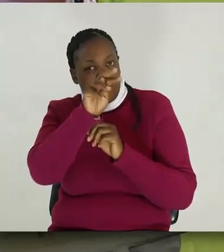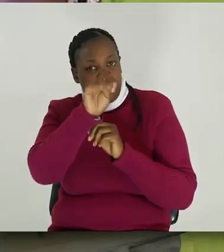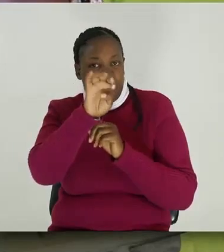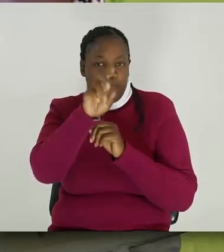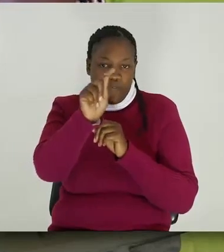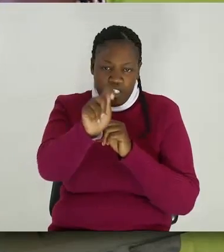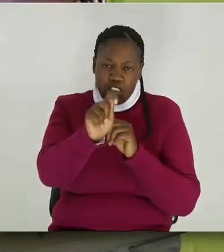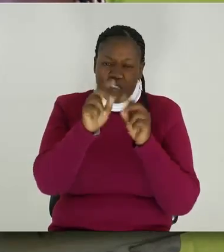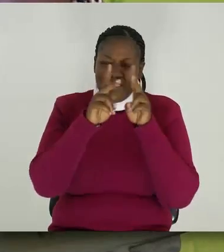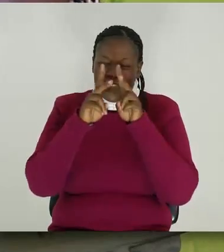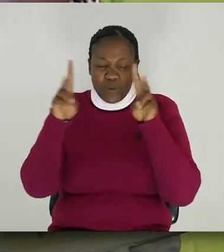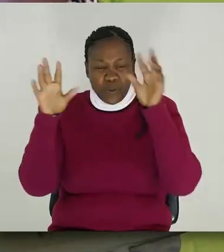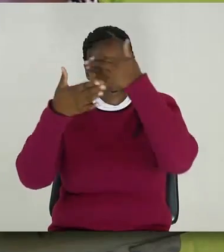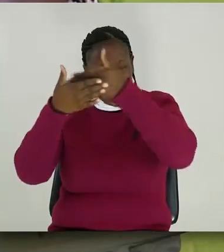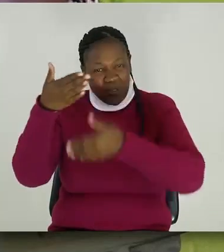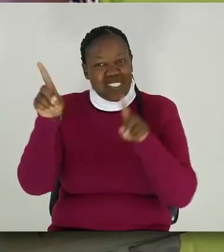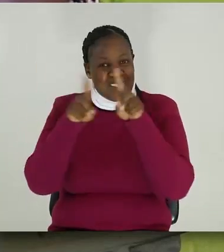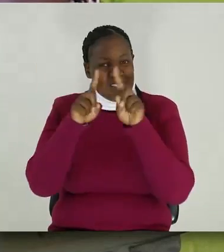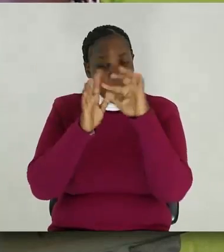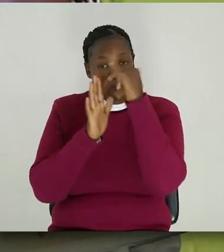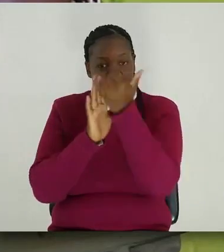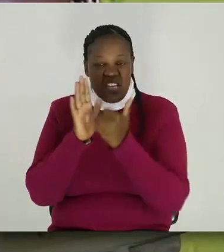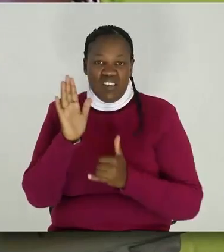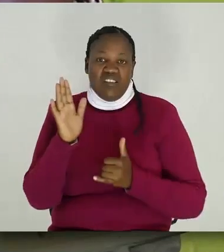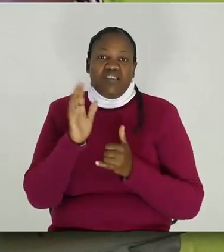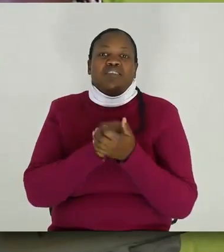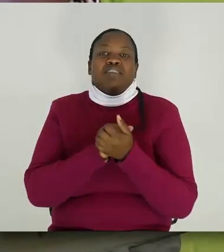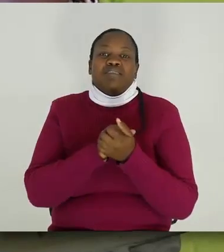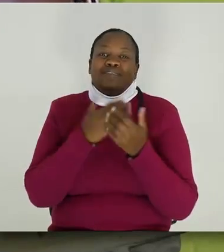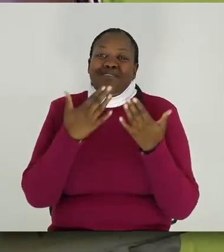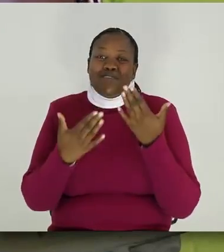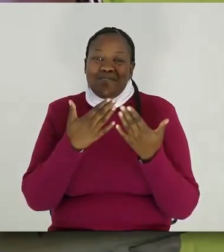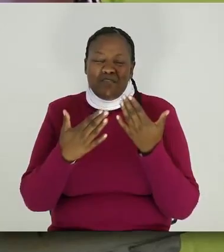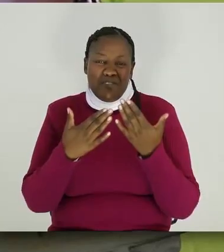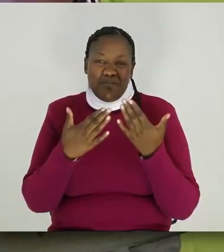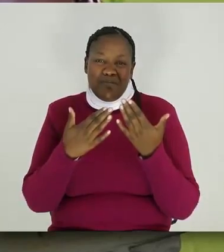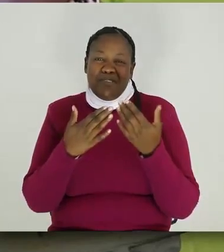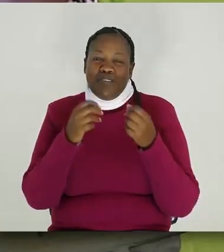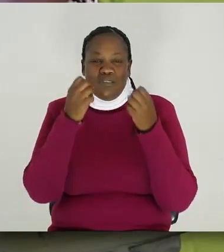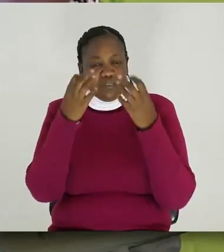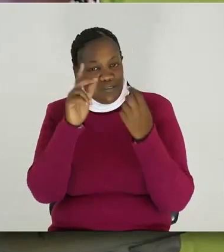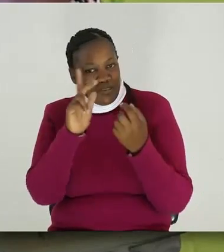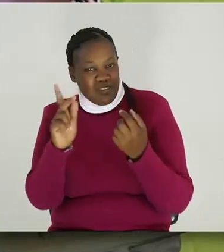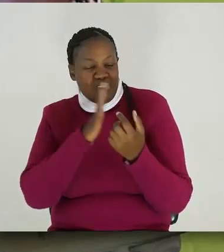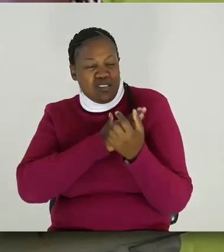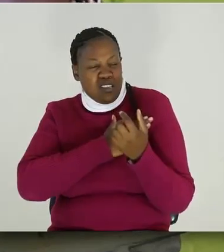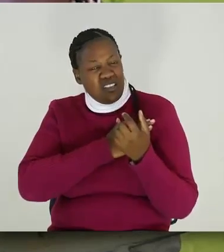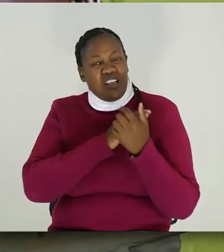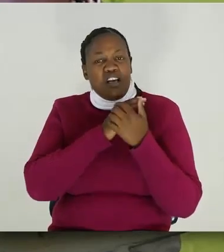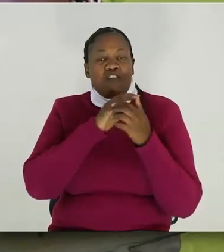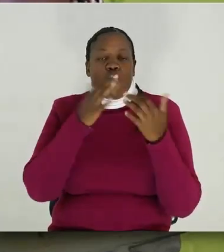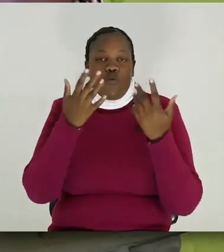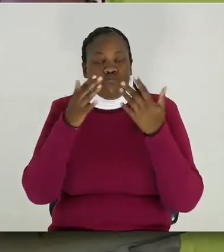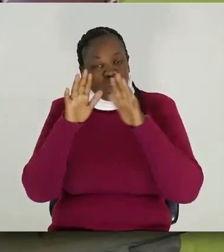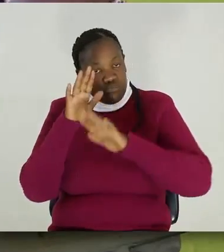it. Yeah, if you put it that way, I guess I can understand how someone would be able to write such a long